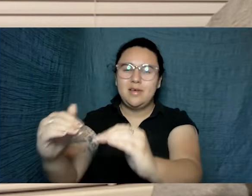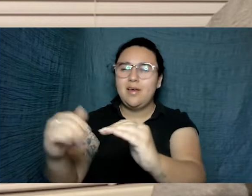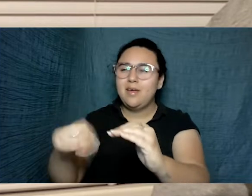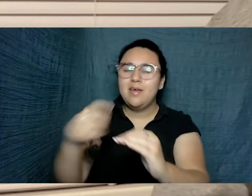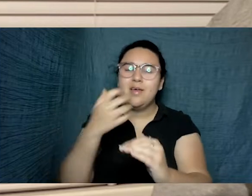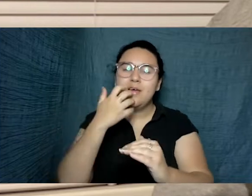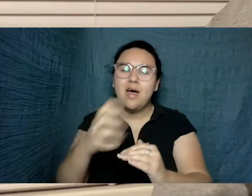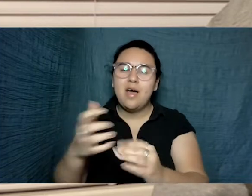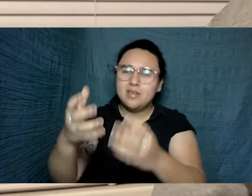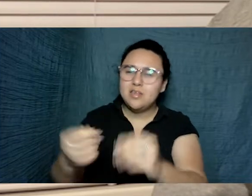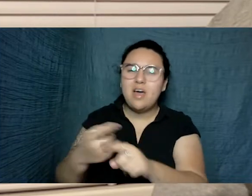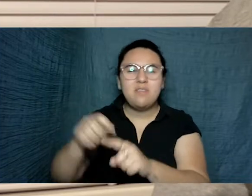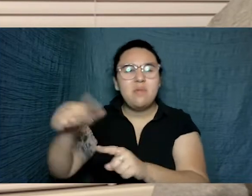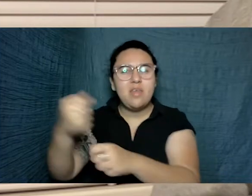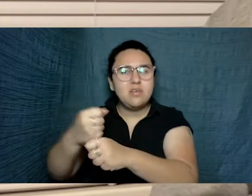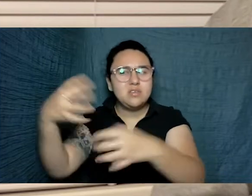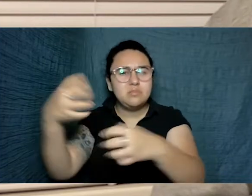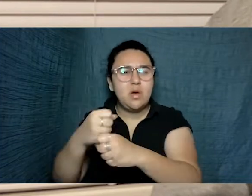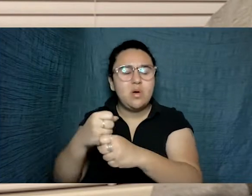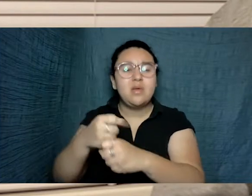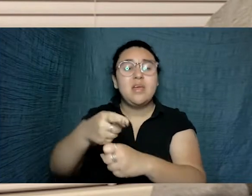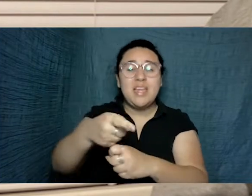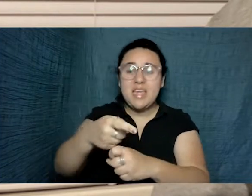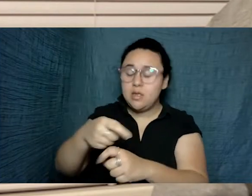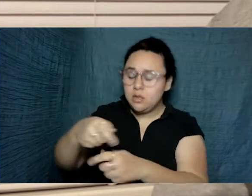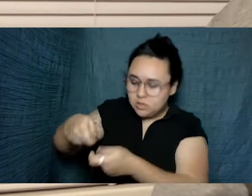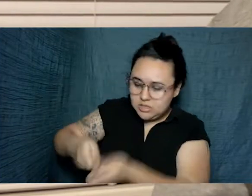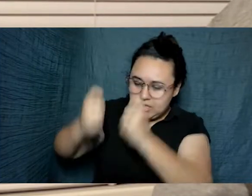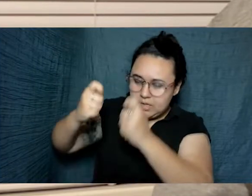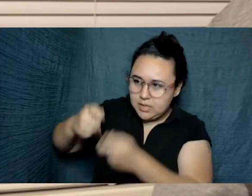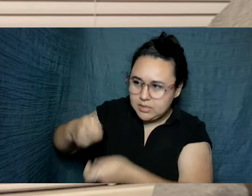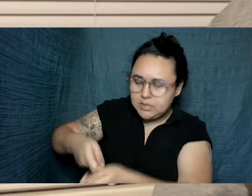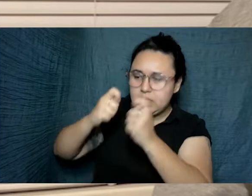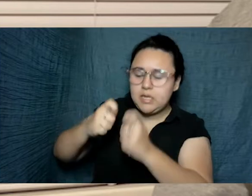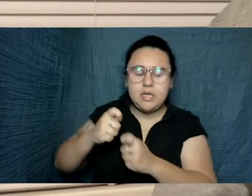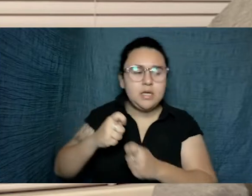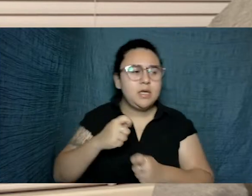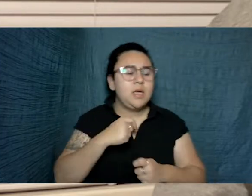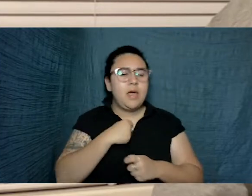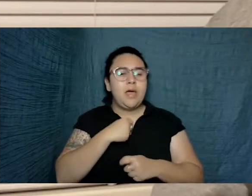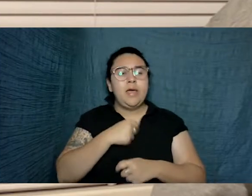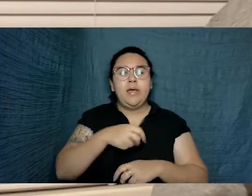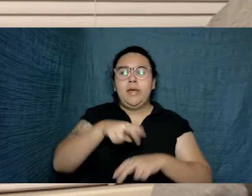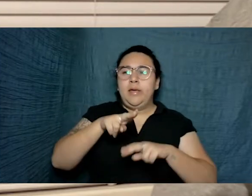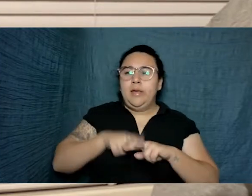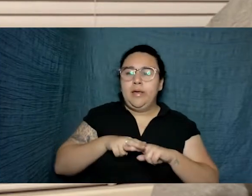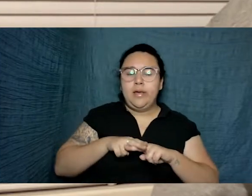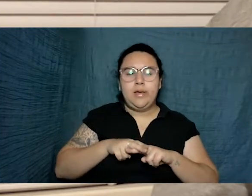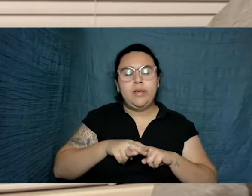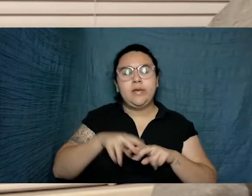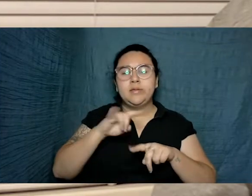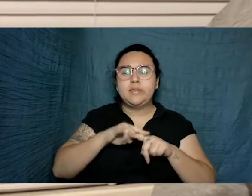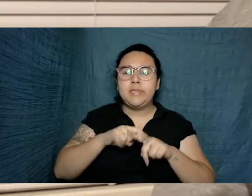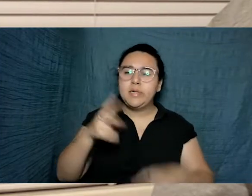and soft from previous explosions, he started to dig. I smoked a cigarette and thought of you and your body we never found after